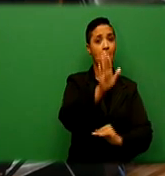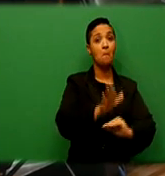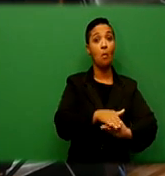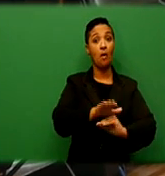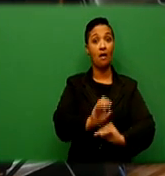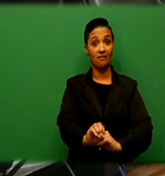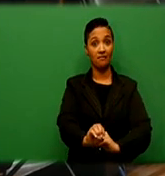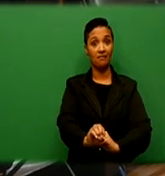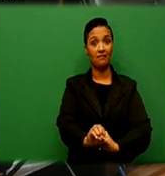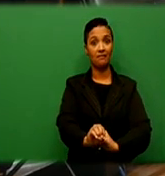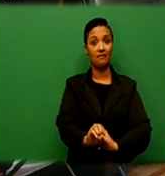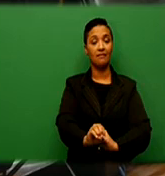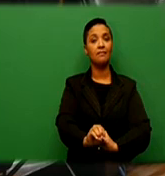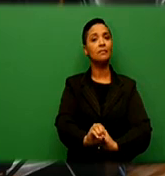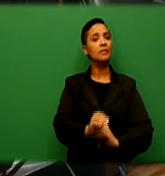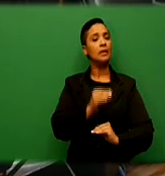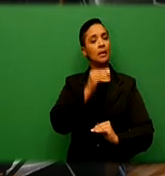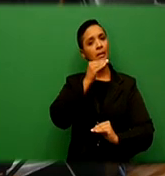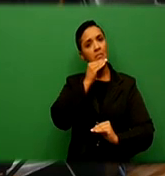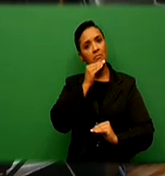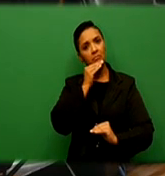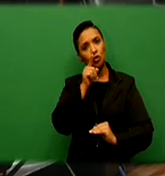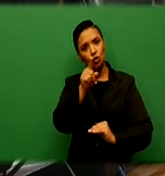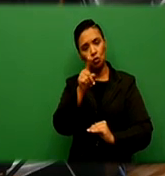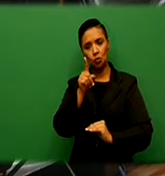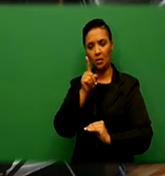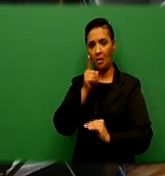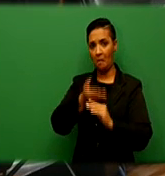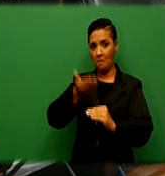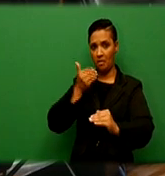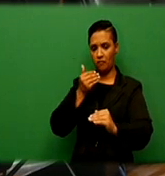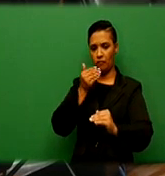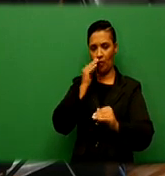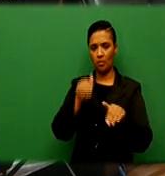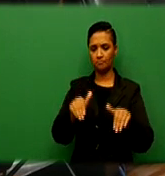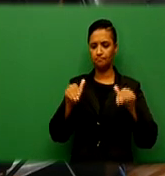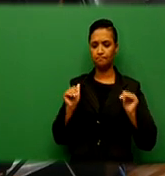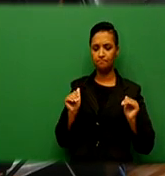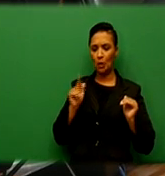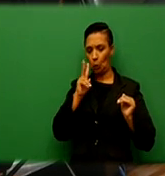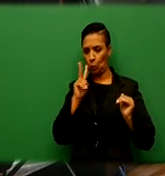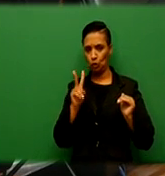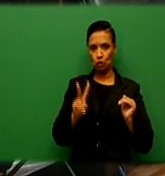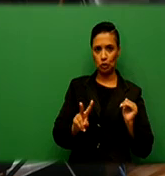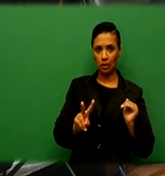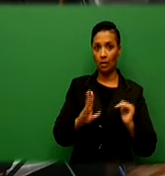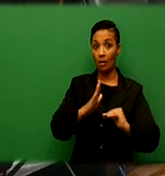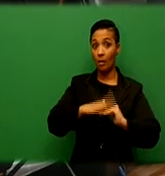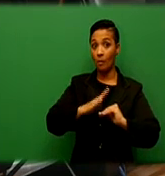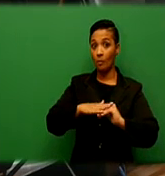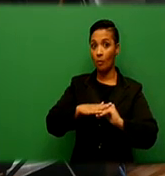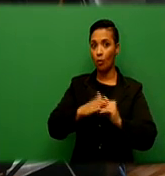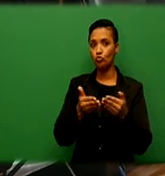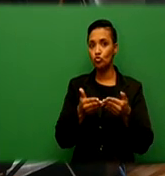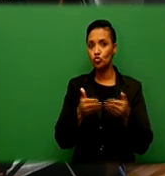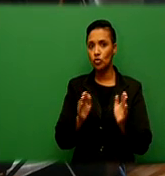are in the pipeline. Have you looked at the impact of this, especially the increases and